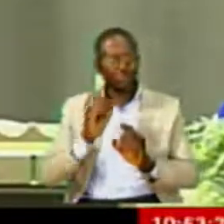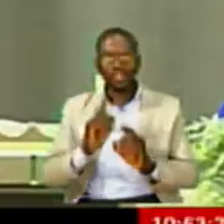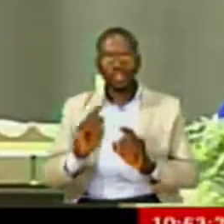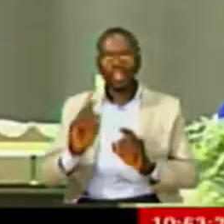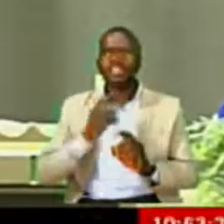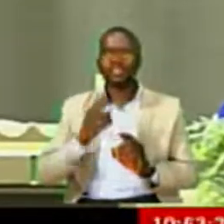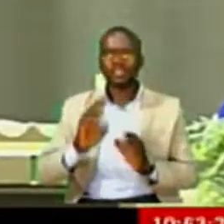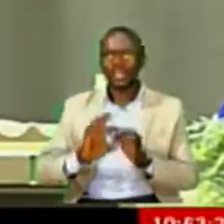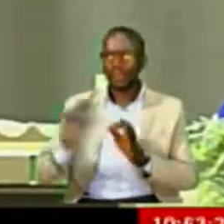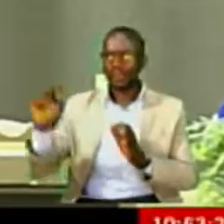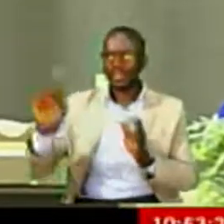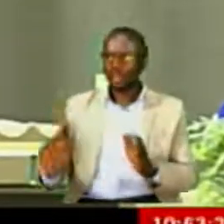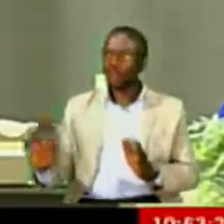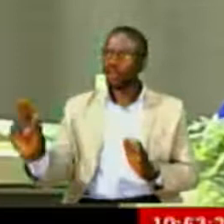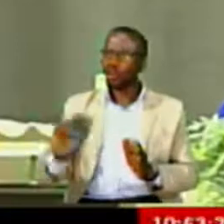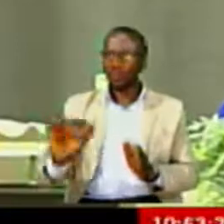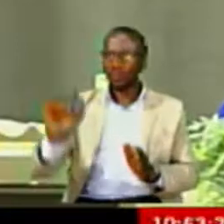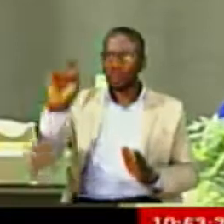voice of the Lord.